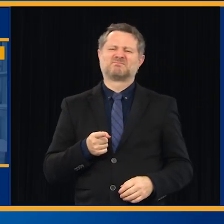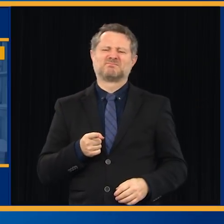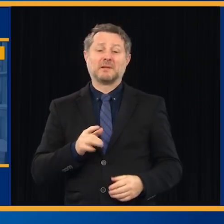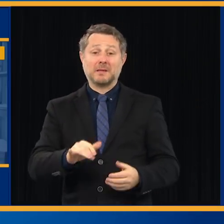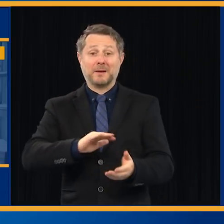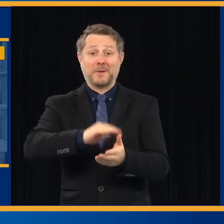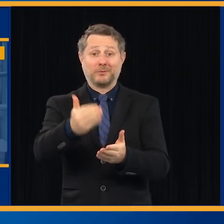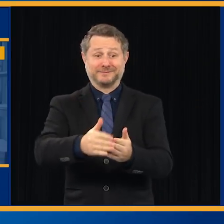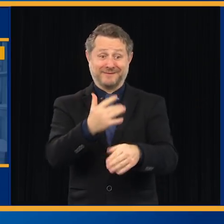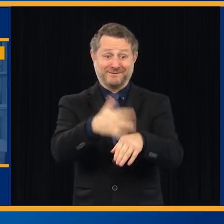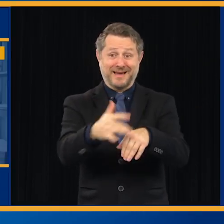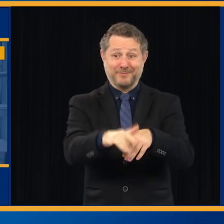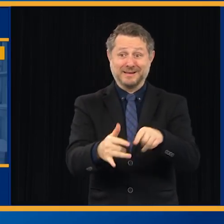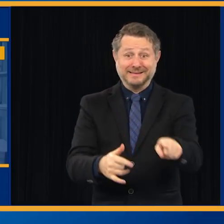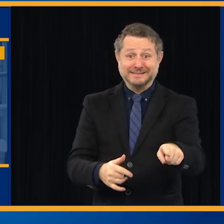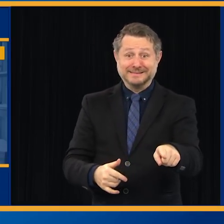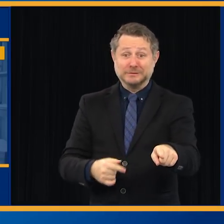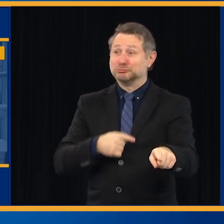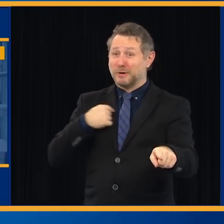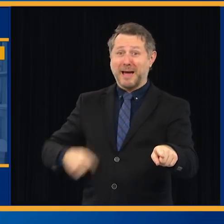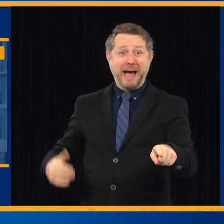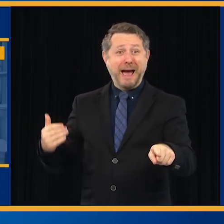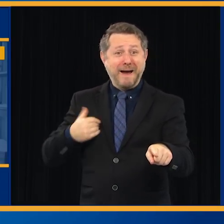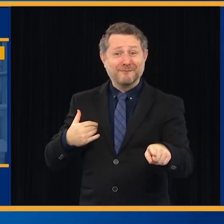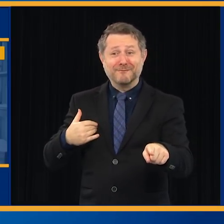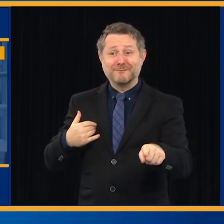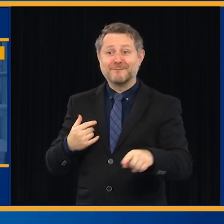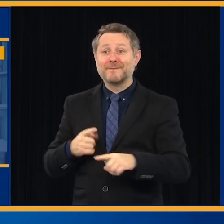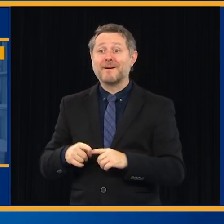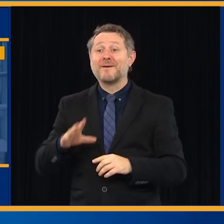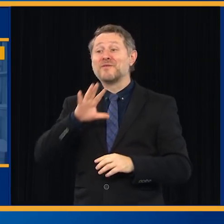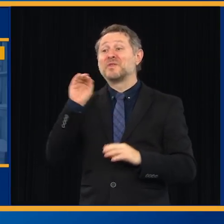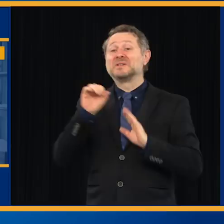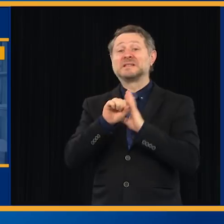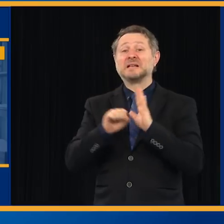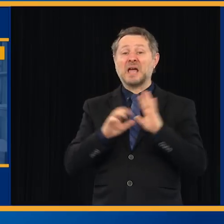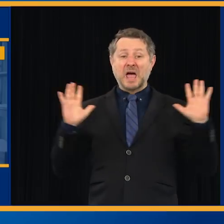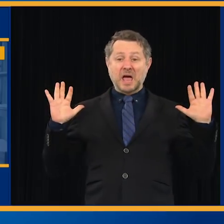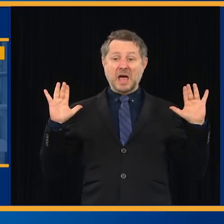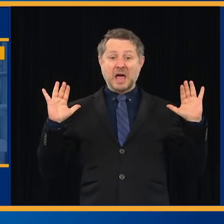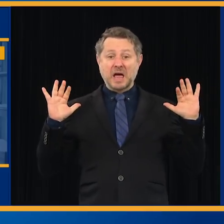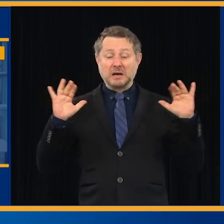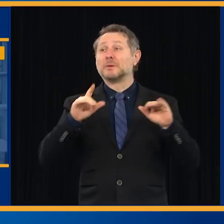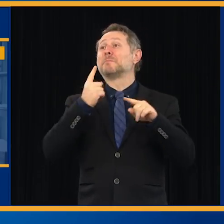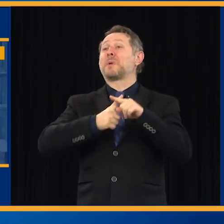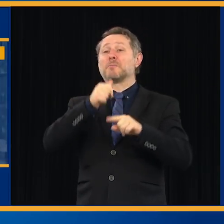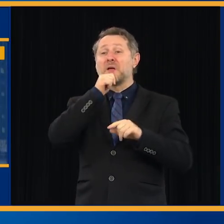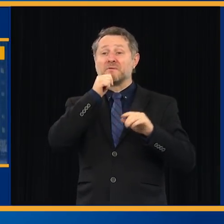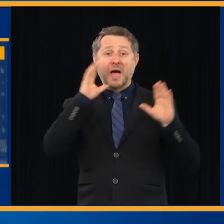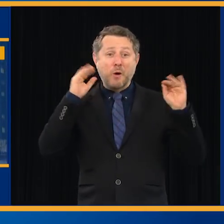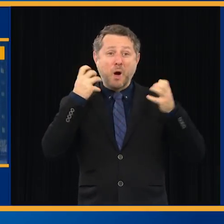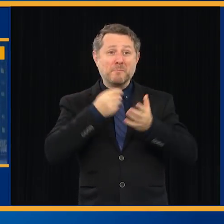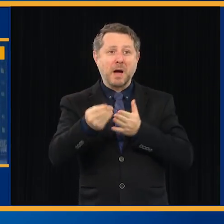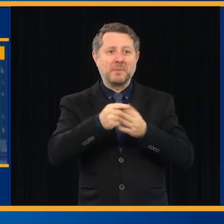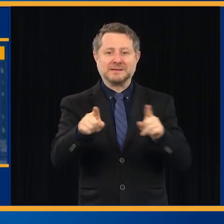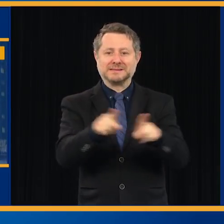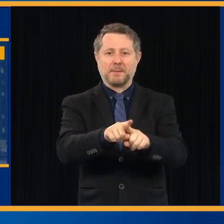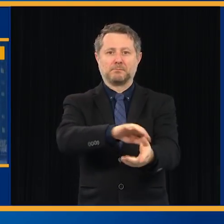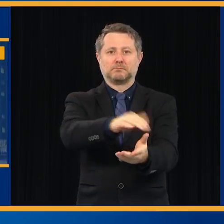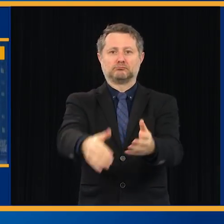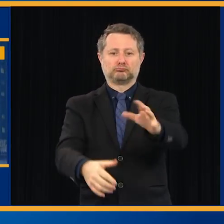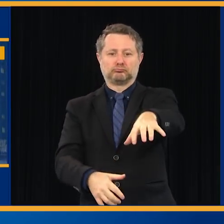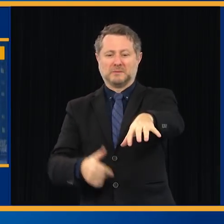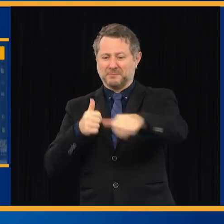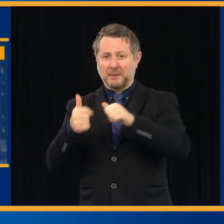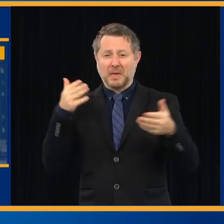was primarily in China. And then you have 50 states and all these private entities and the federal government trying to buy from China. It made